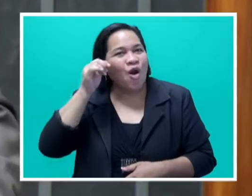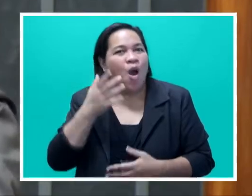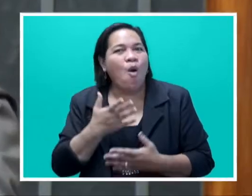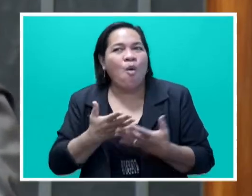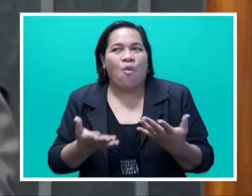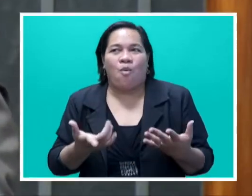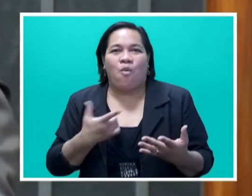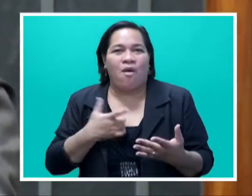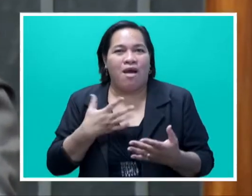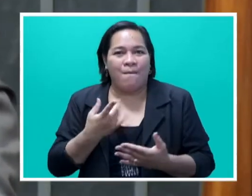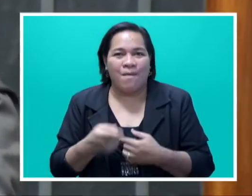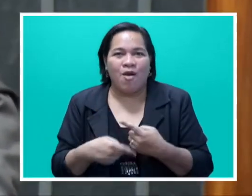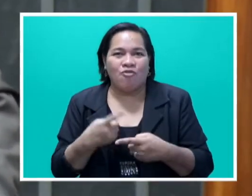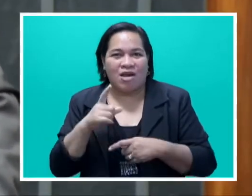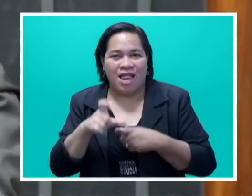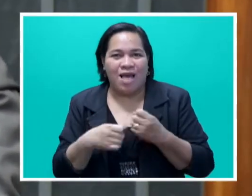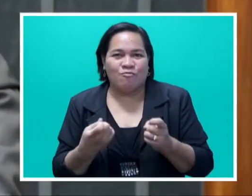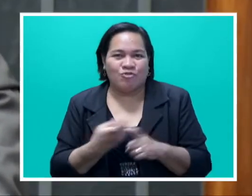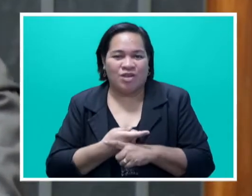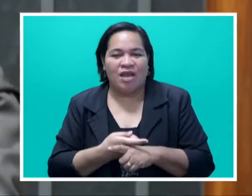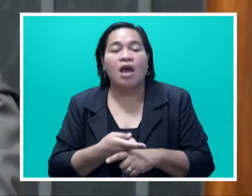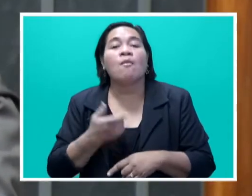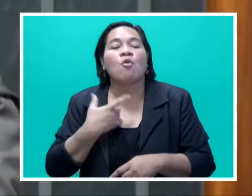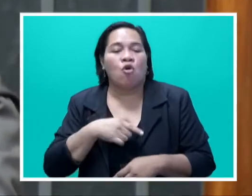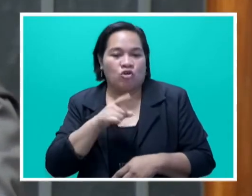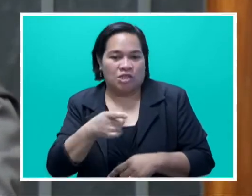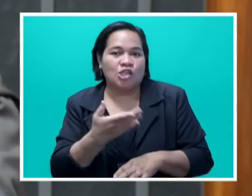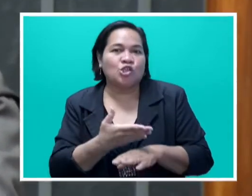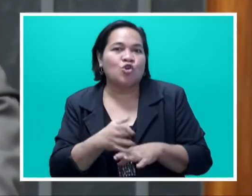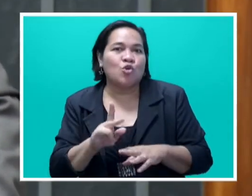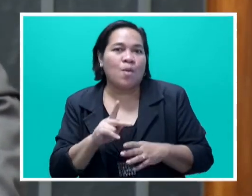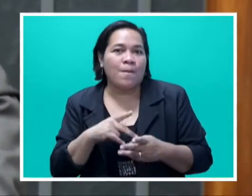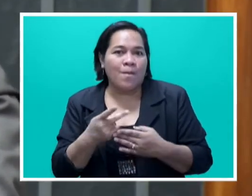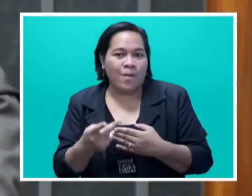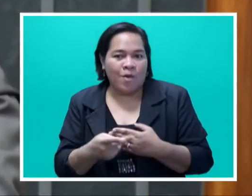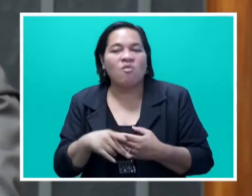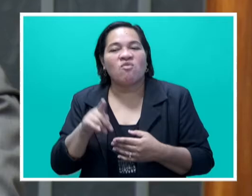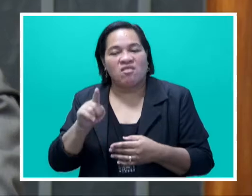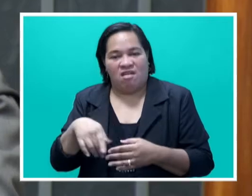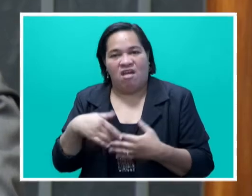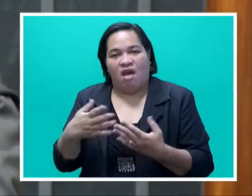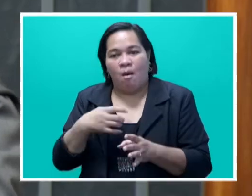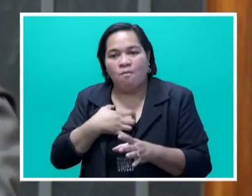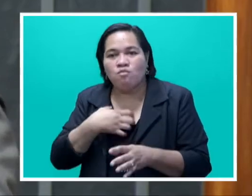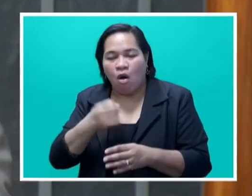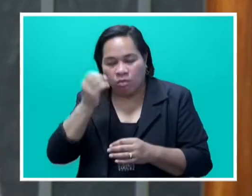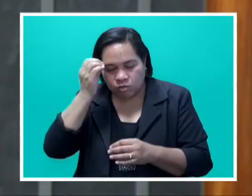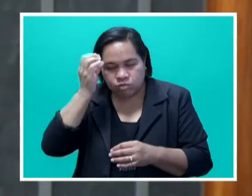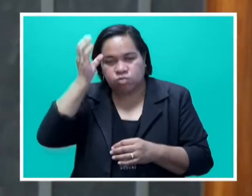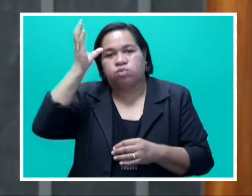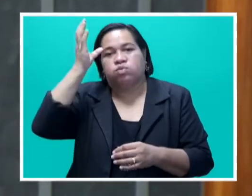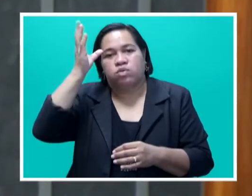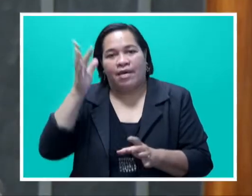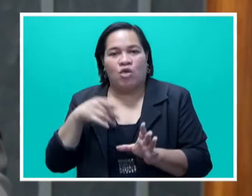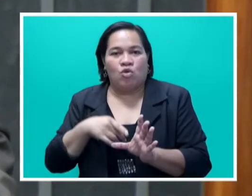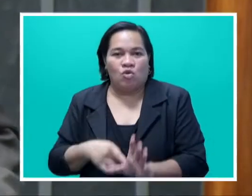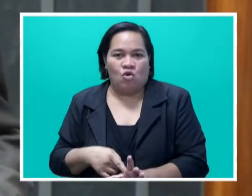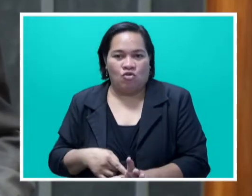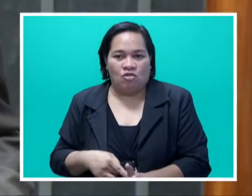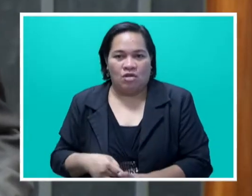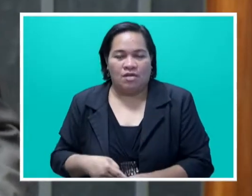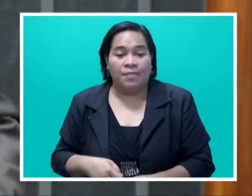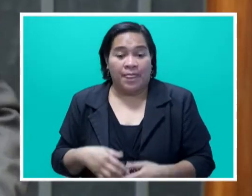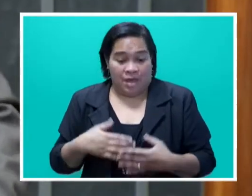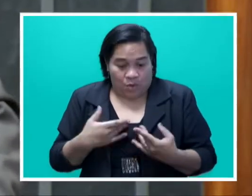as an issue due to this initiative. And we are looking forward to more action on the ground, Mr. Speaker, from